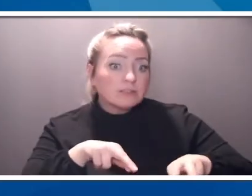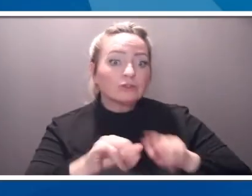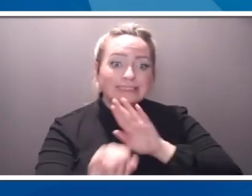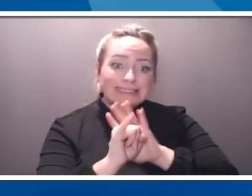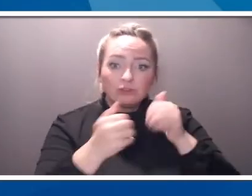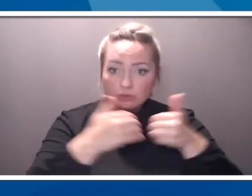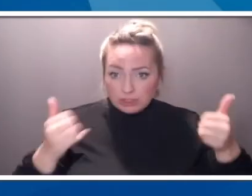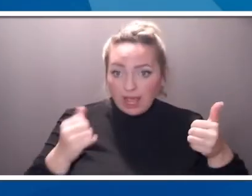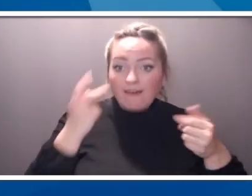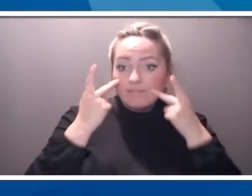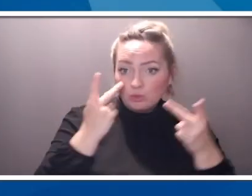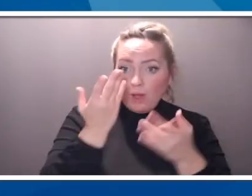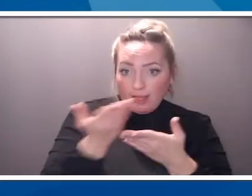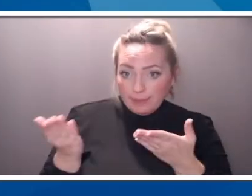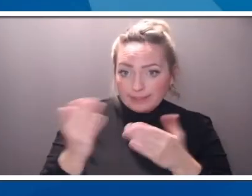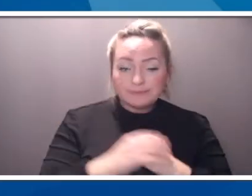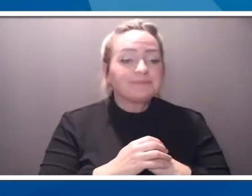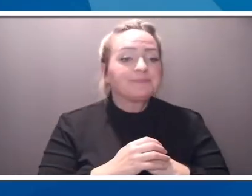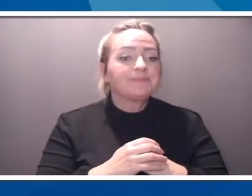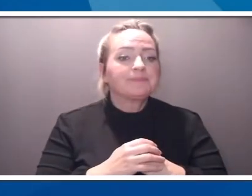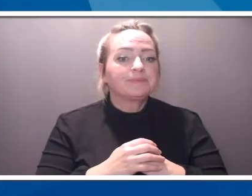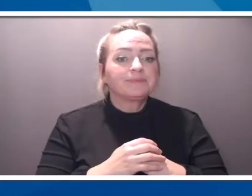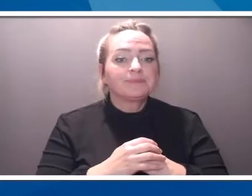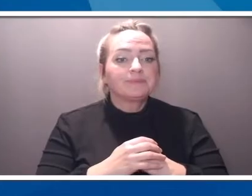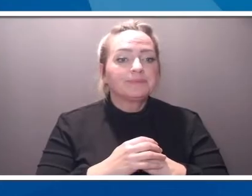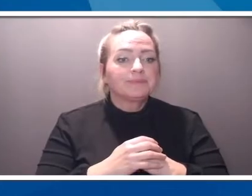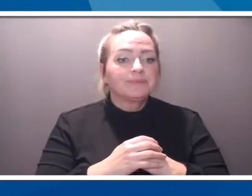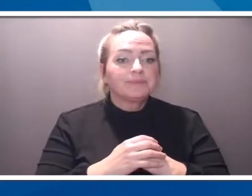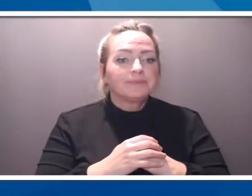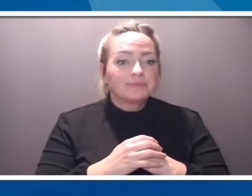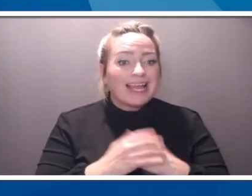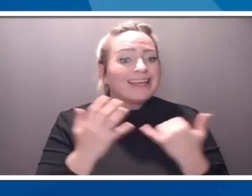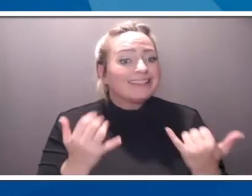action, prompting a response, or distinguishing a visual element.